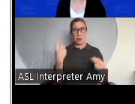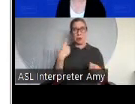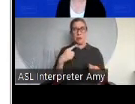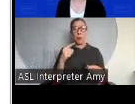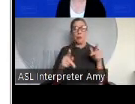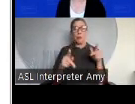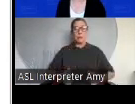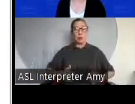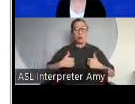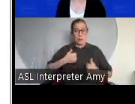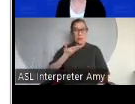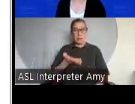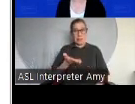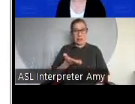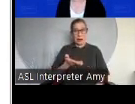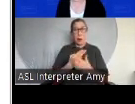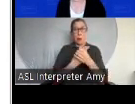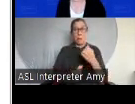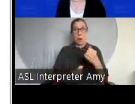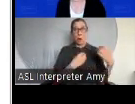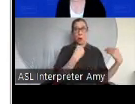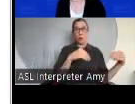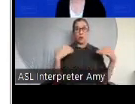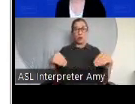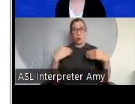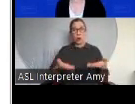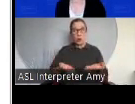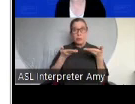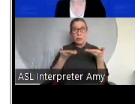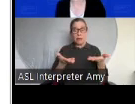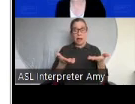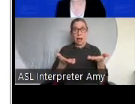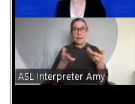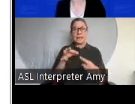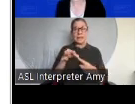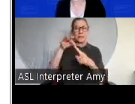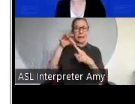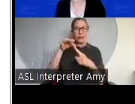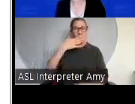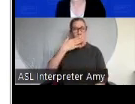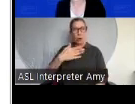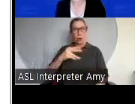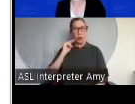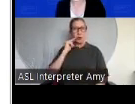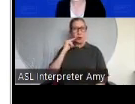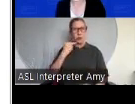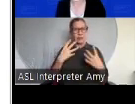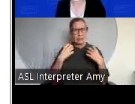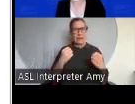of the community because they provide really distinctive, good, nutritious food